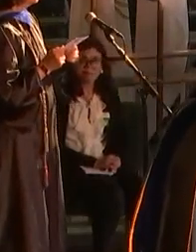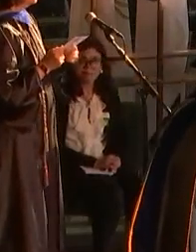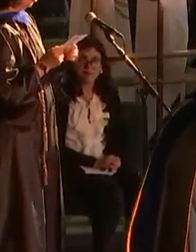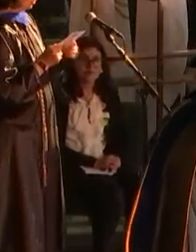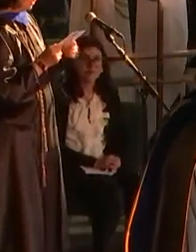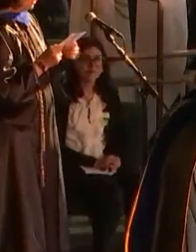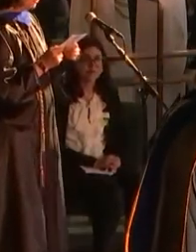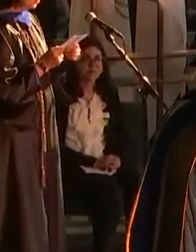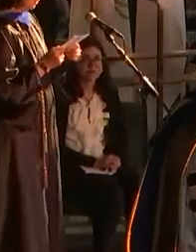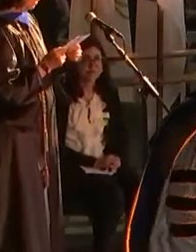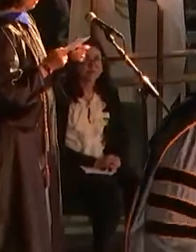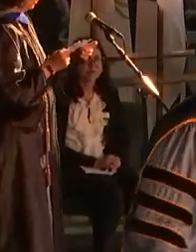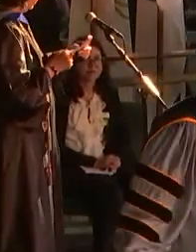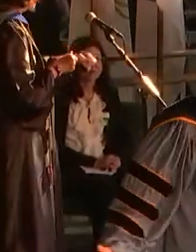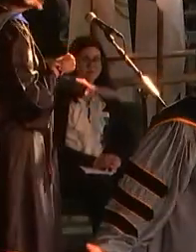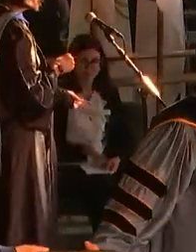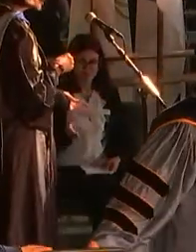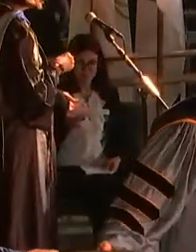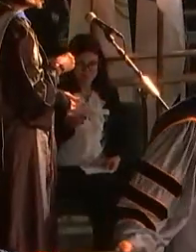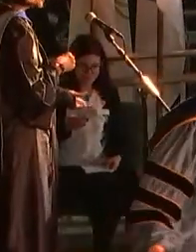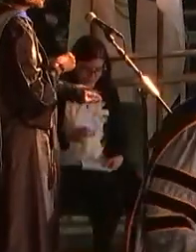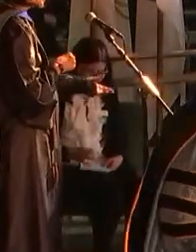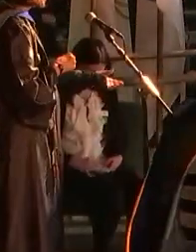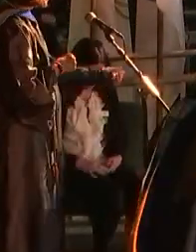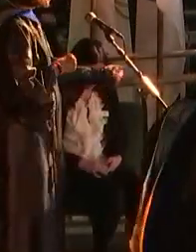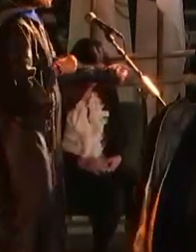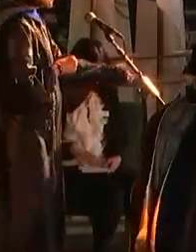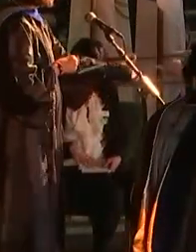Dylan Norman Dumont.